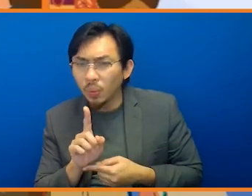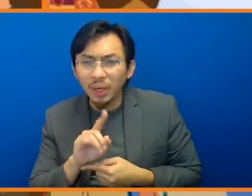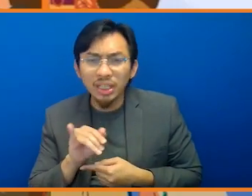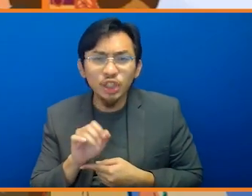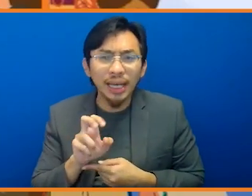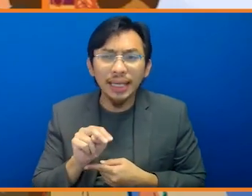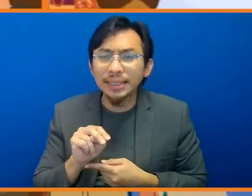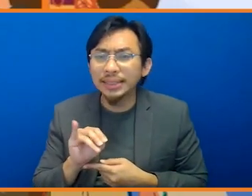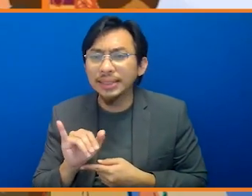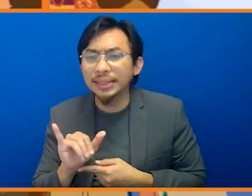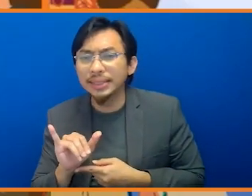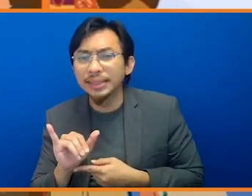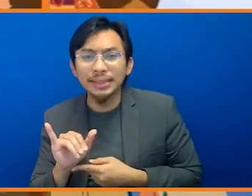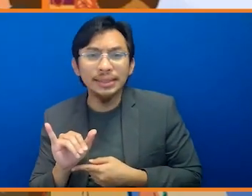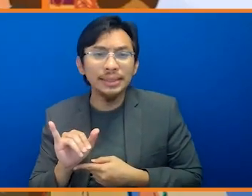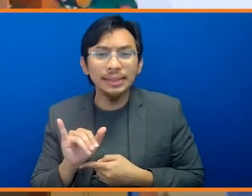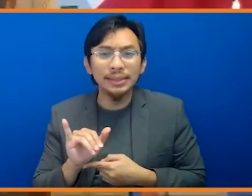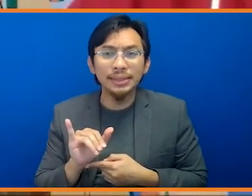Johnny?